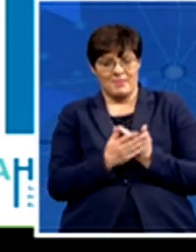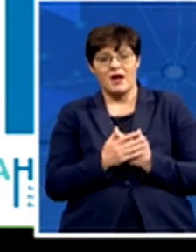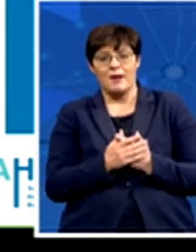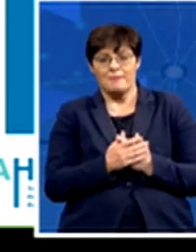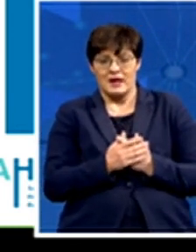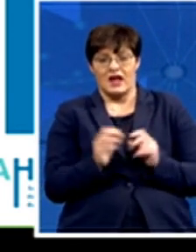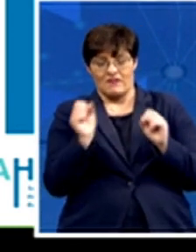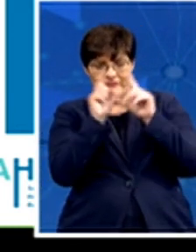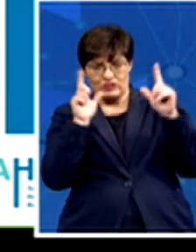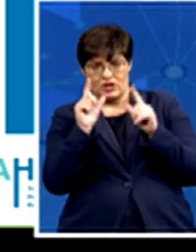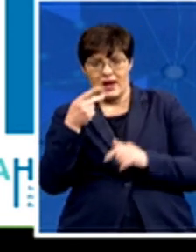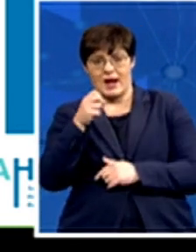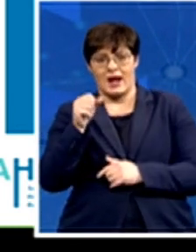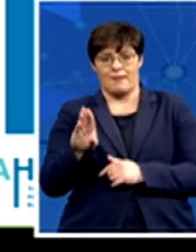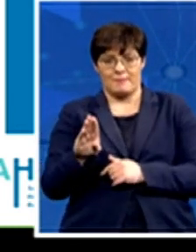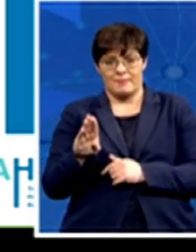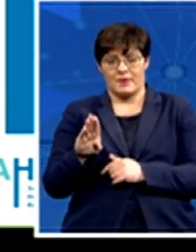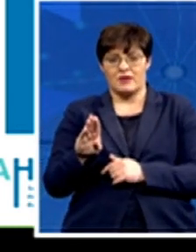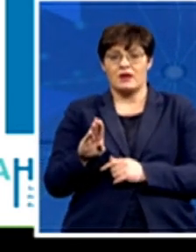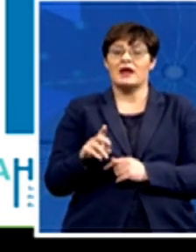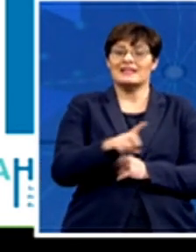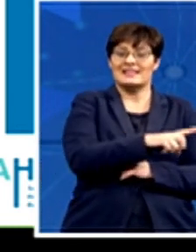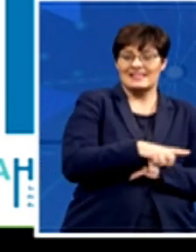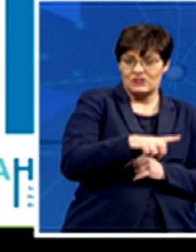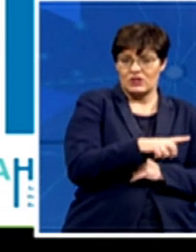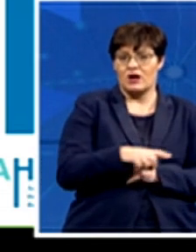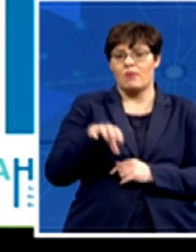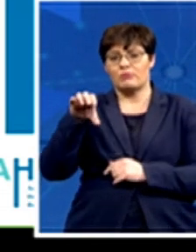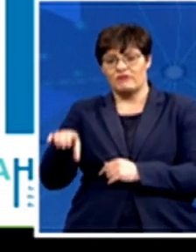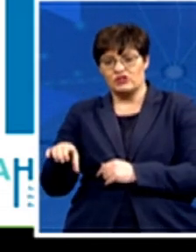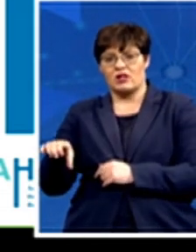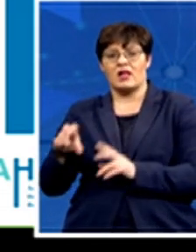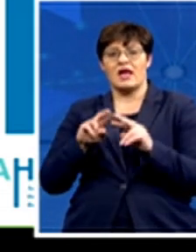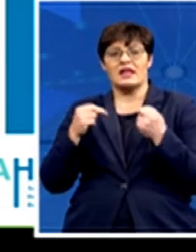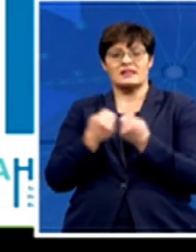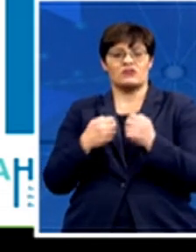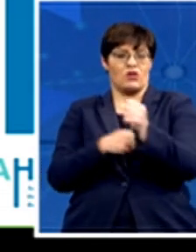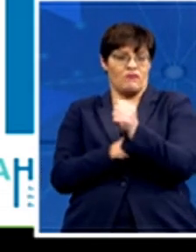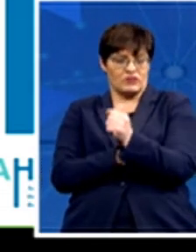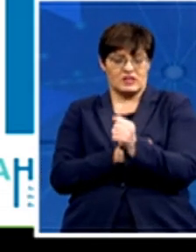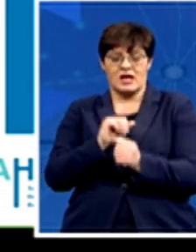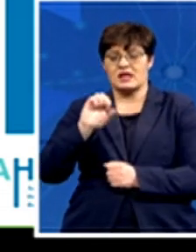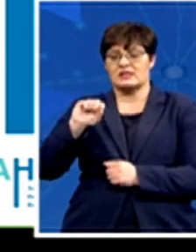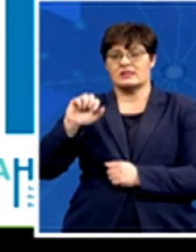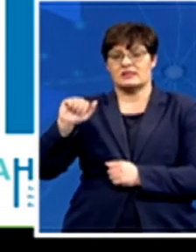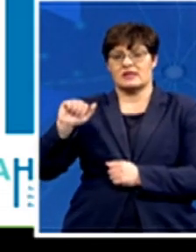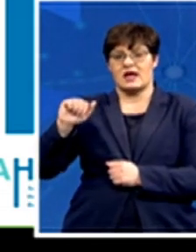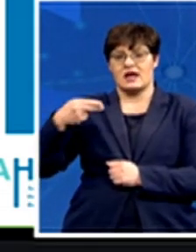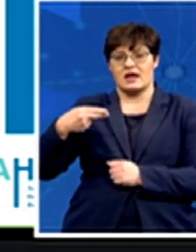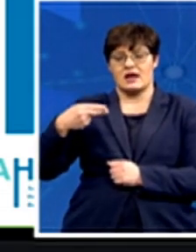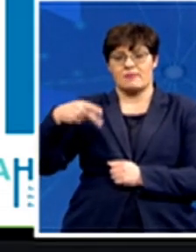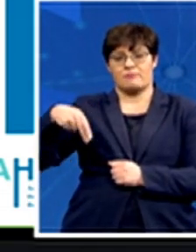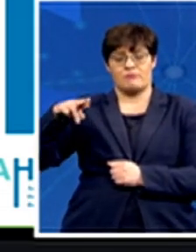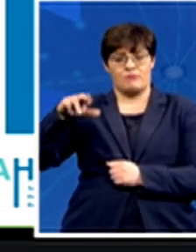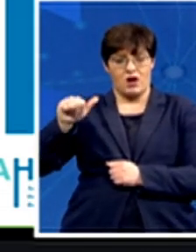the districts, the provincial and the national office, including SAHPRA, will be able to view the report. If